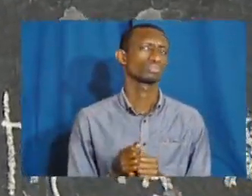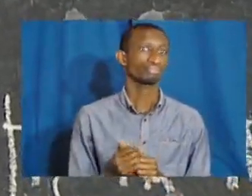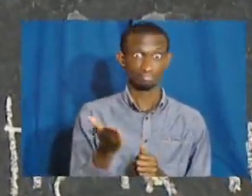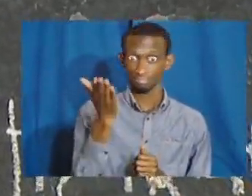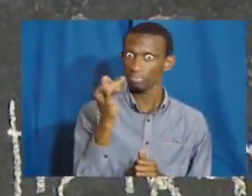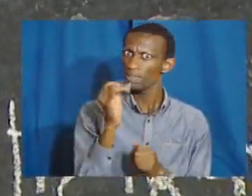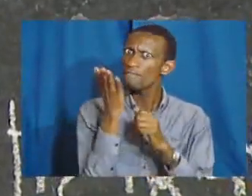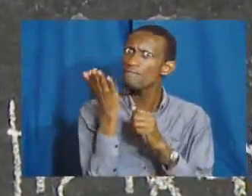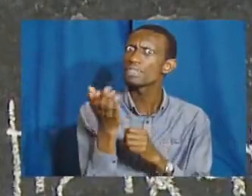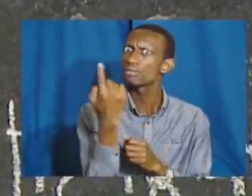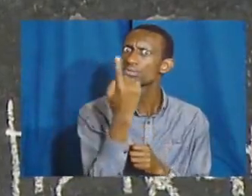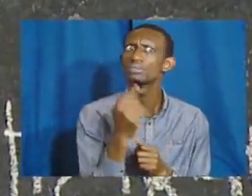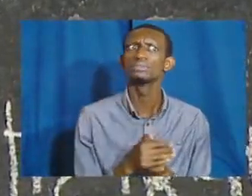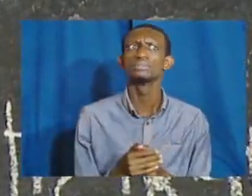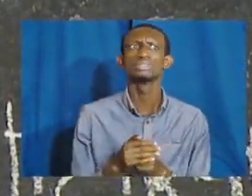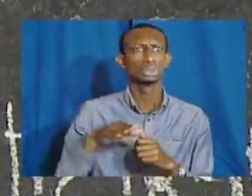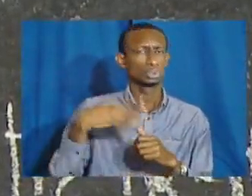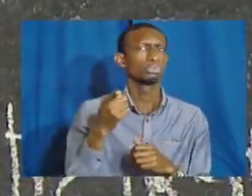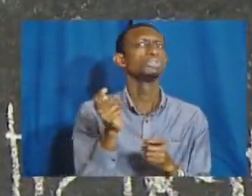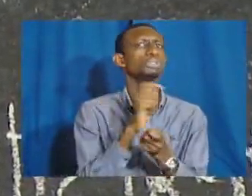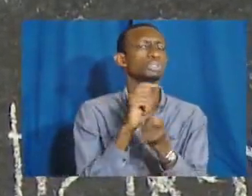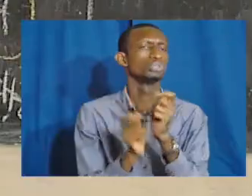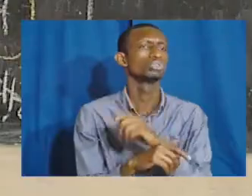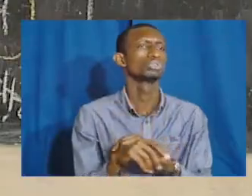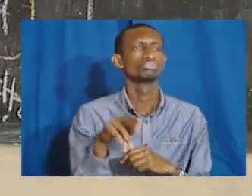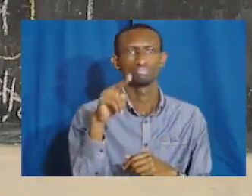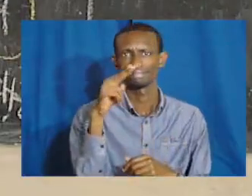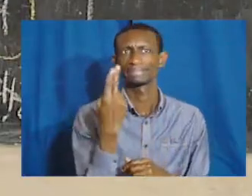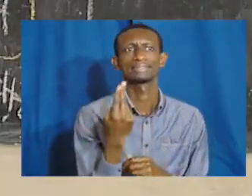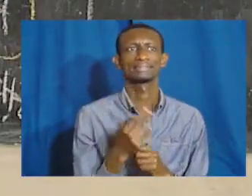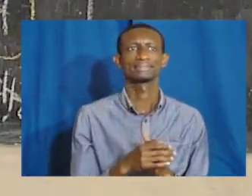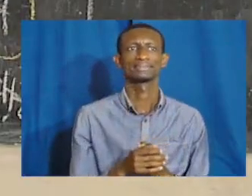this one becomes a secondary alcohol.